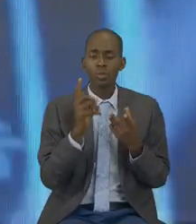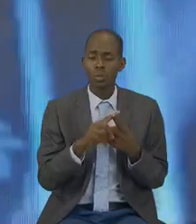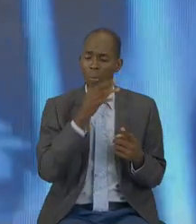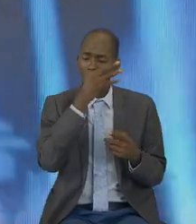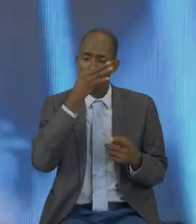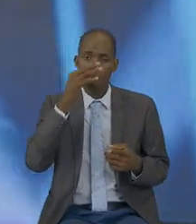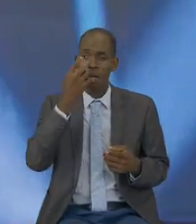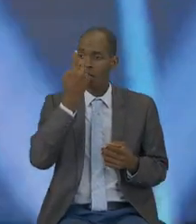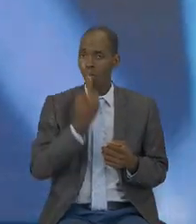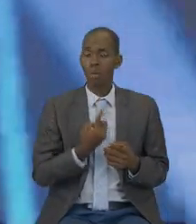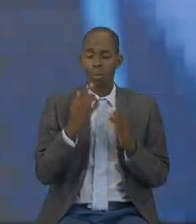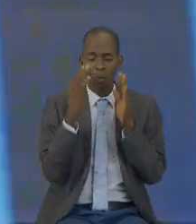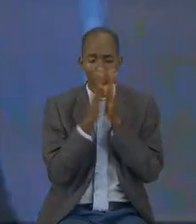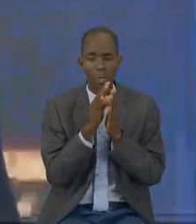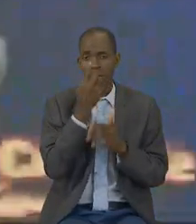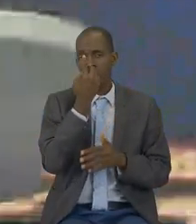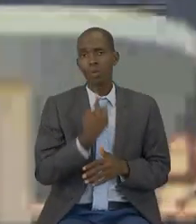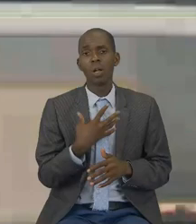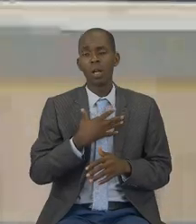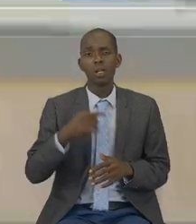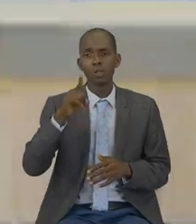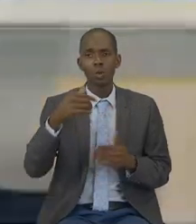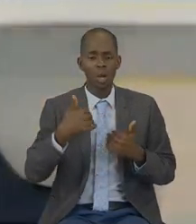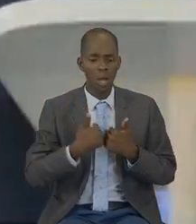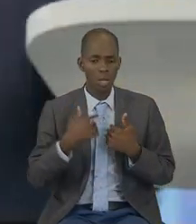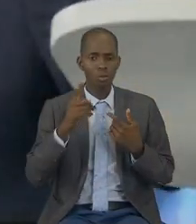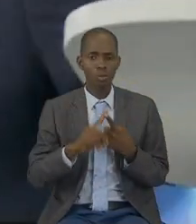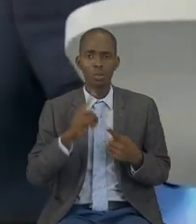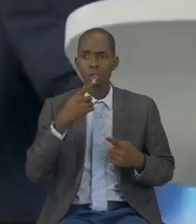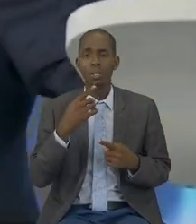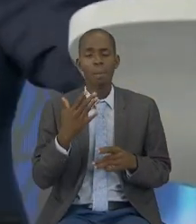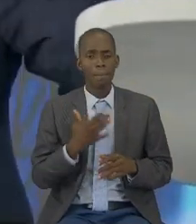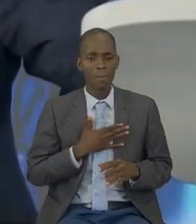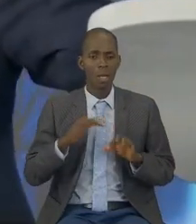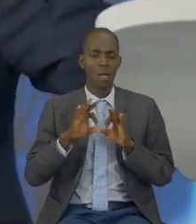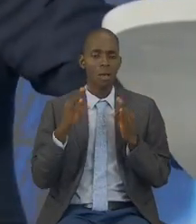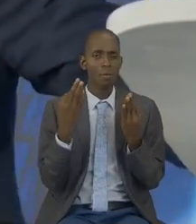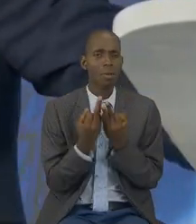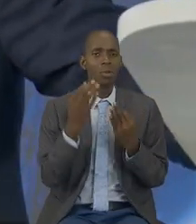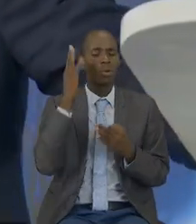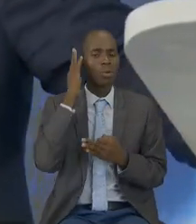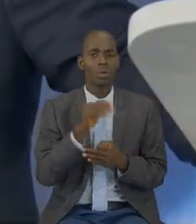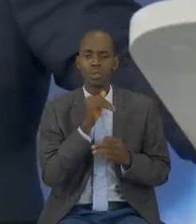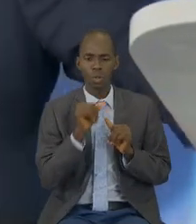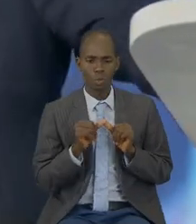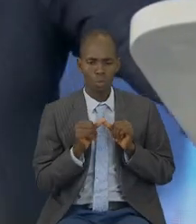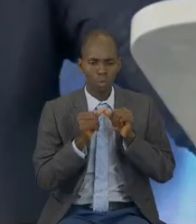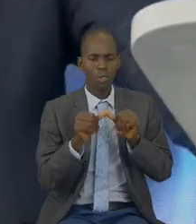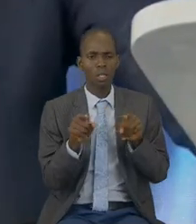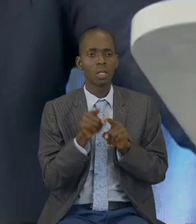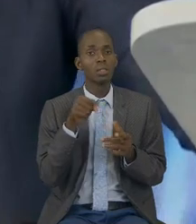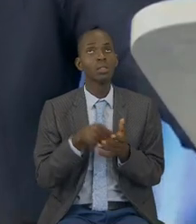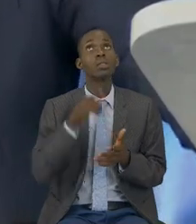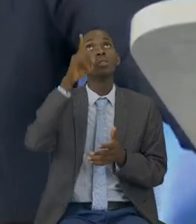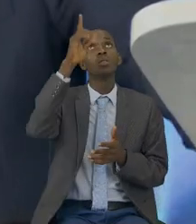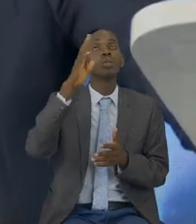to pray alone, and you have to say, my family will not continue like this,